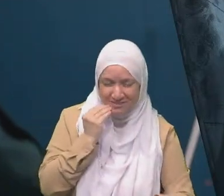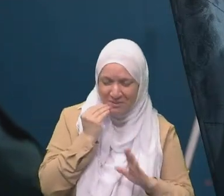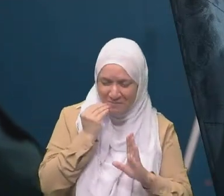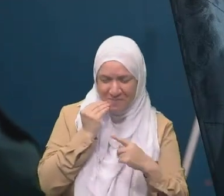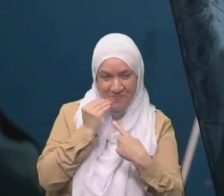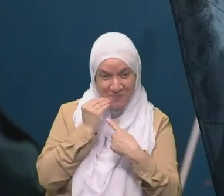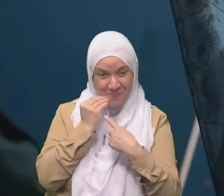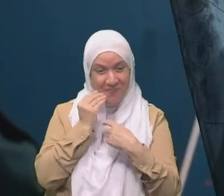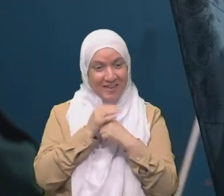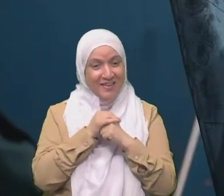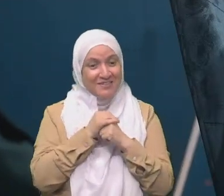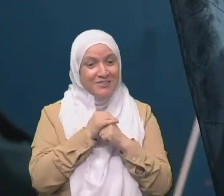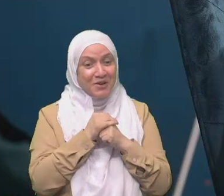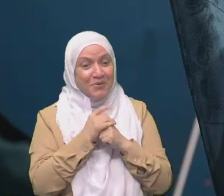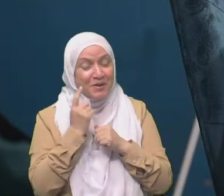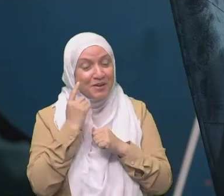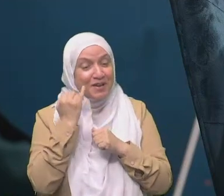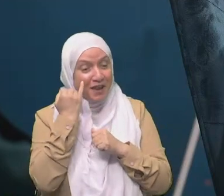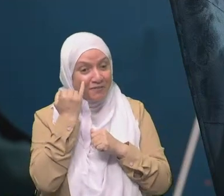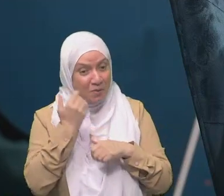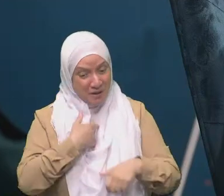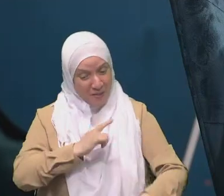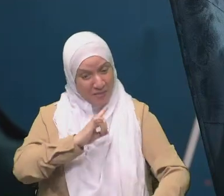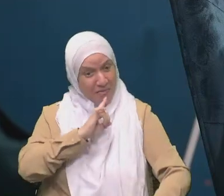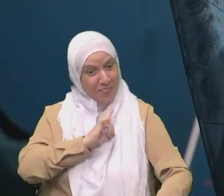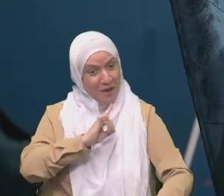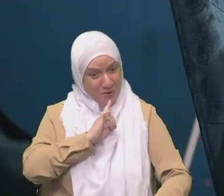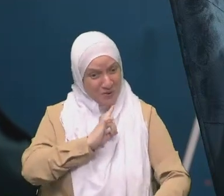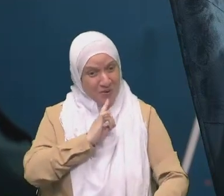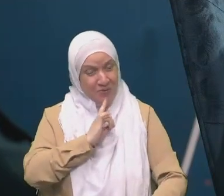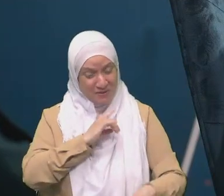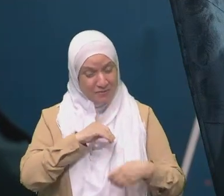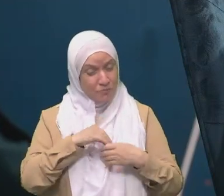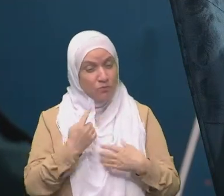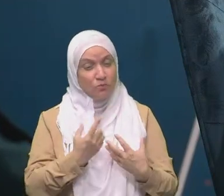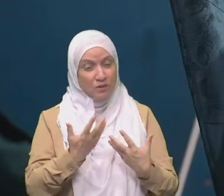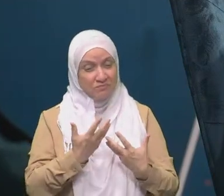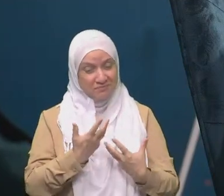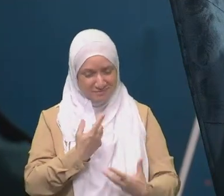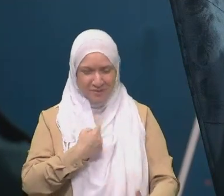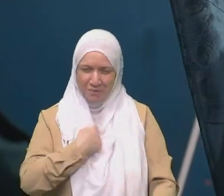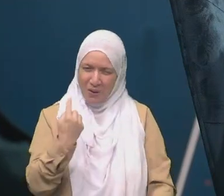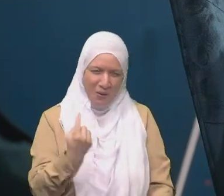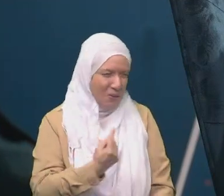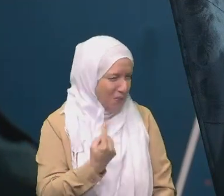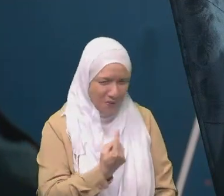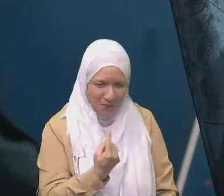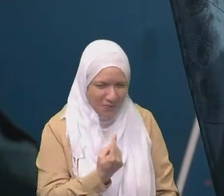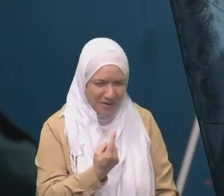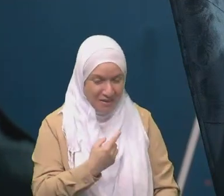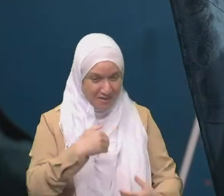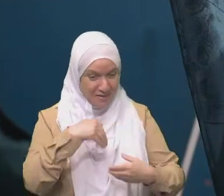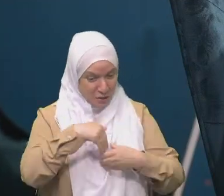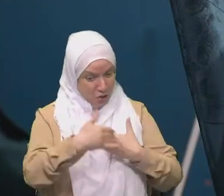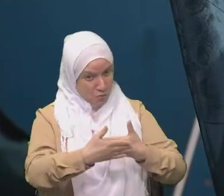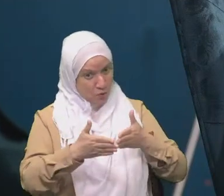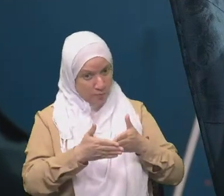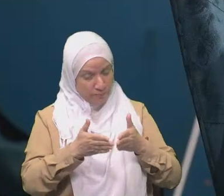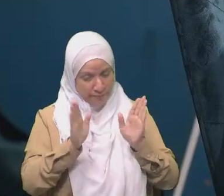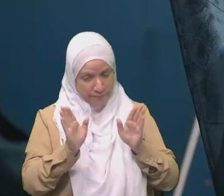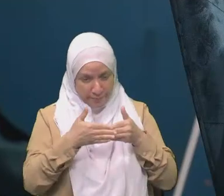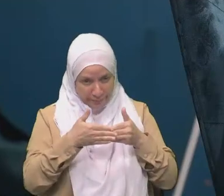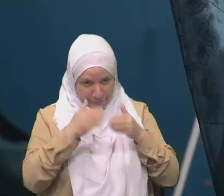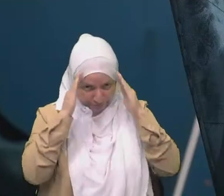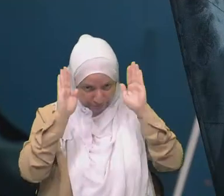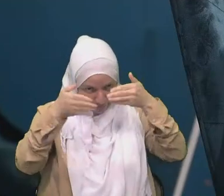likely is going to cause you to go on a haram site, then avoid being alone in those moments. If you know that being around